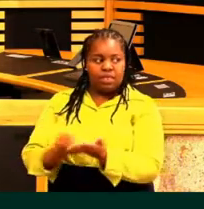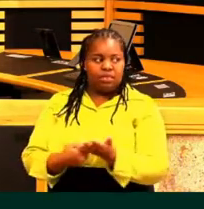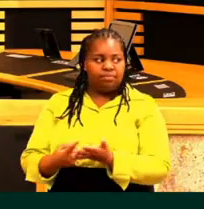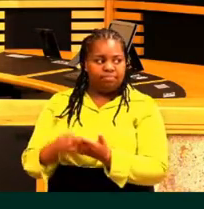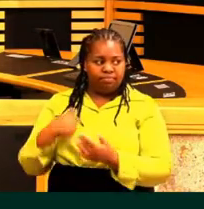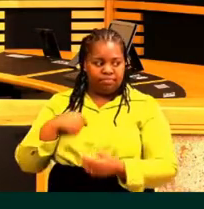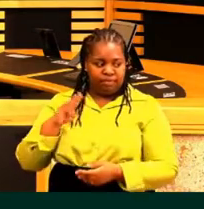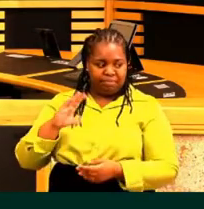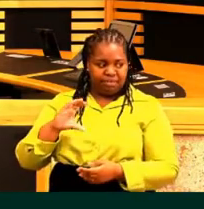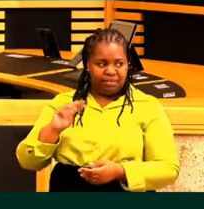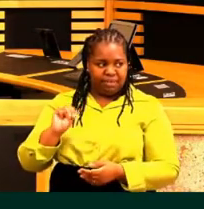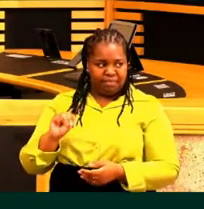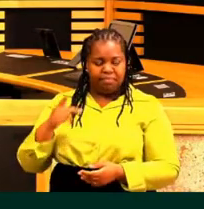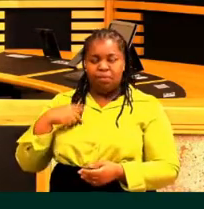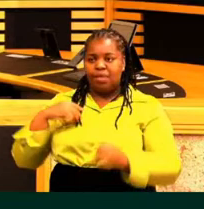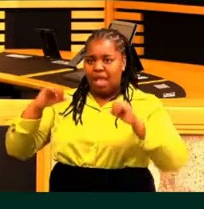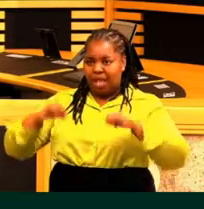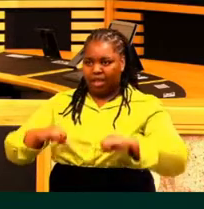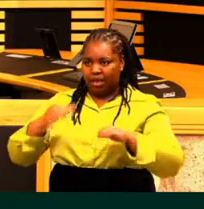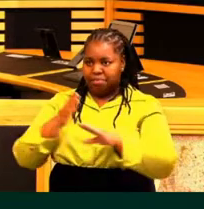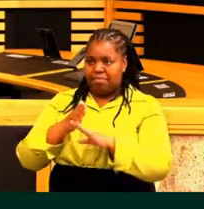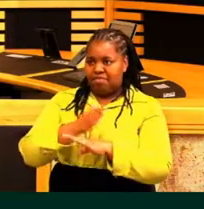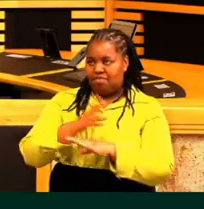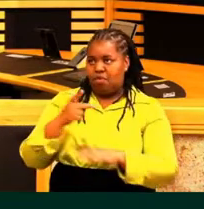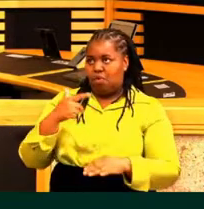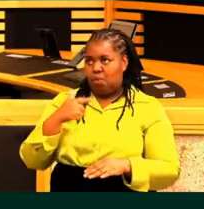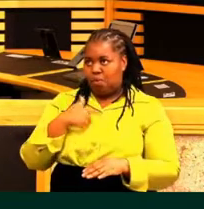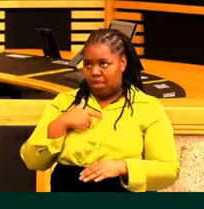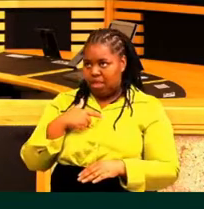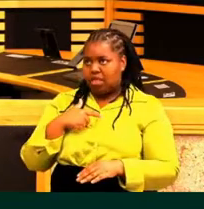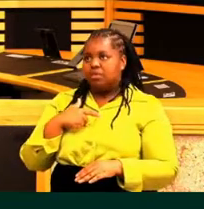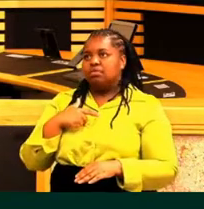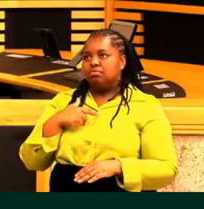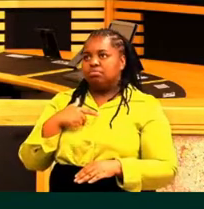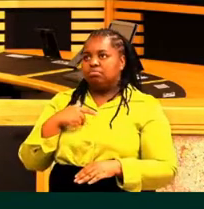Ms but before back and this is assessment